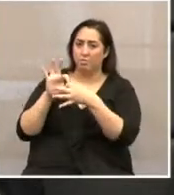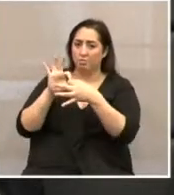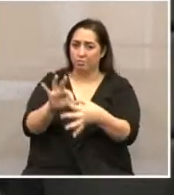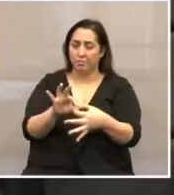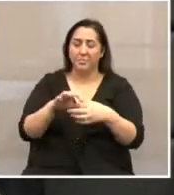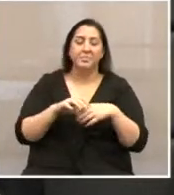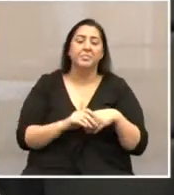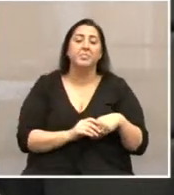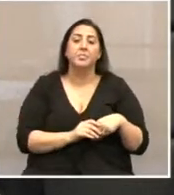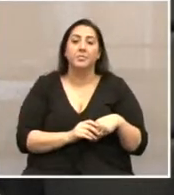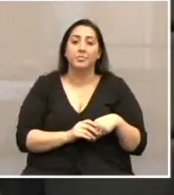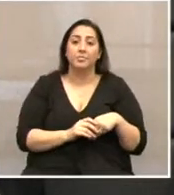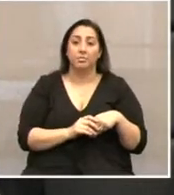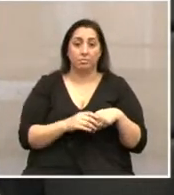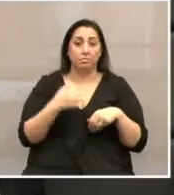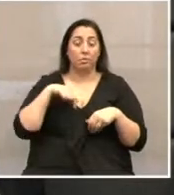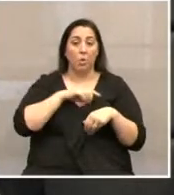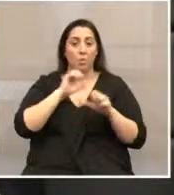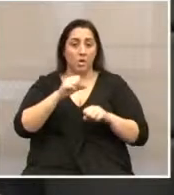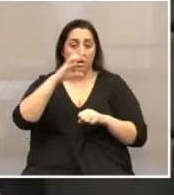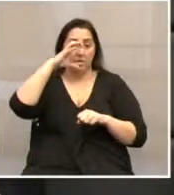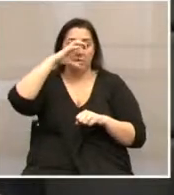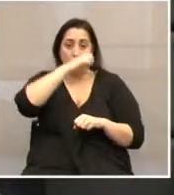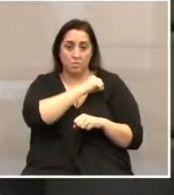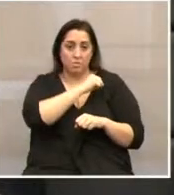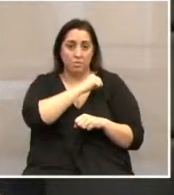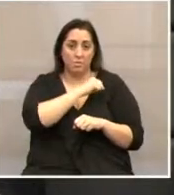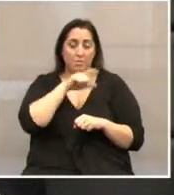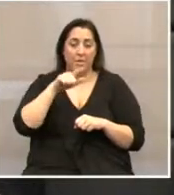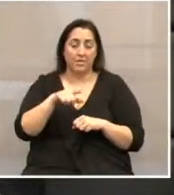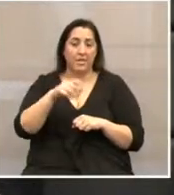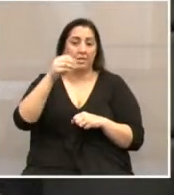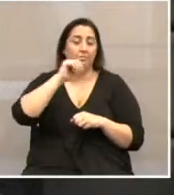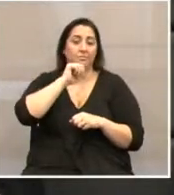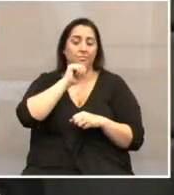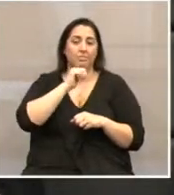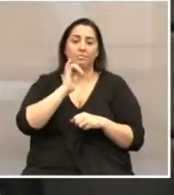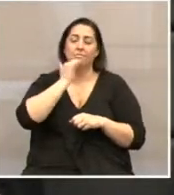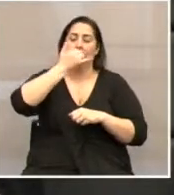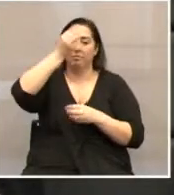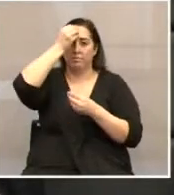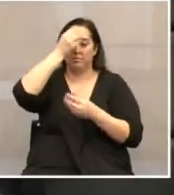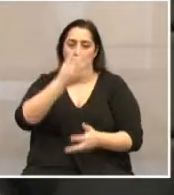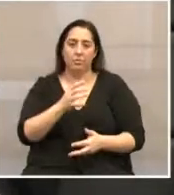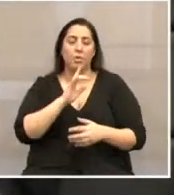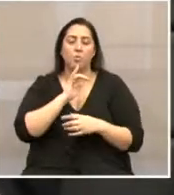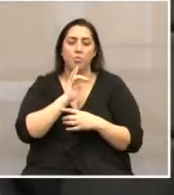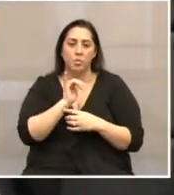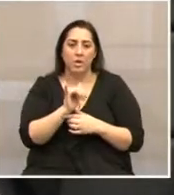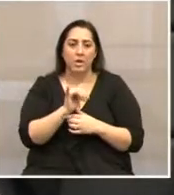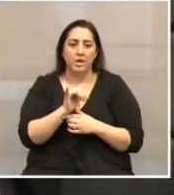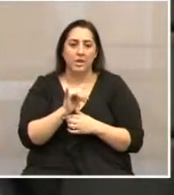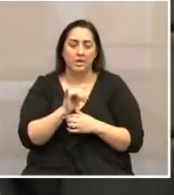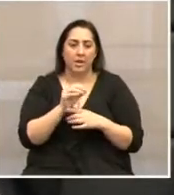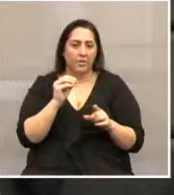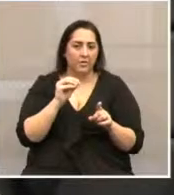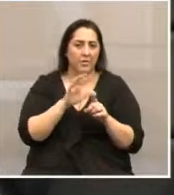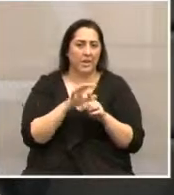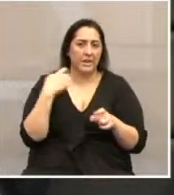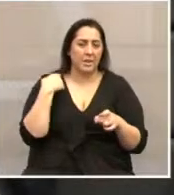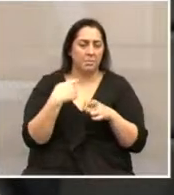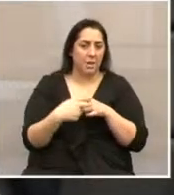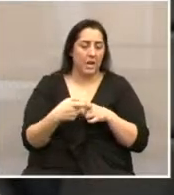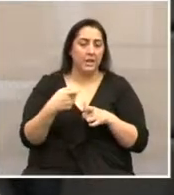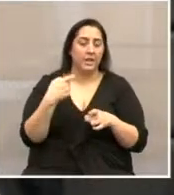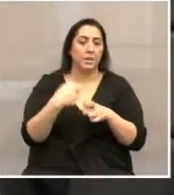is safe to assume that the impact of disinformation affected the Spanish-speaking electorate more directly and